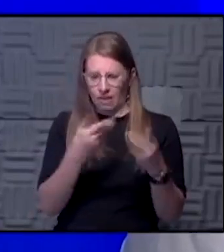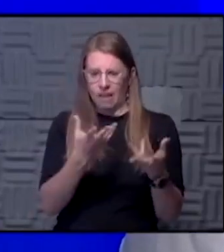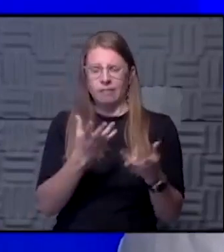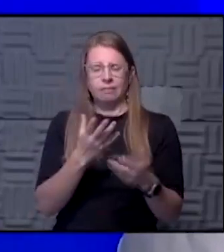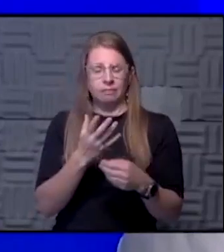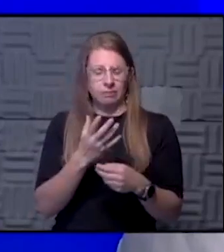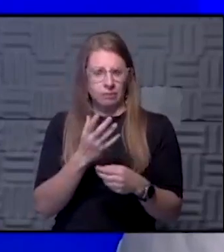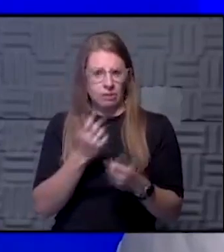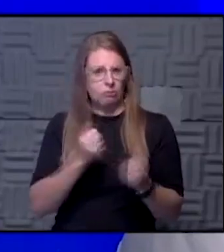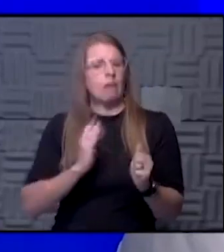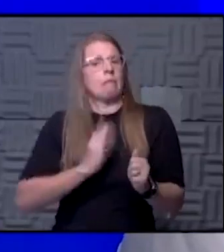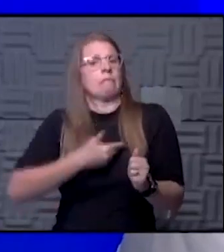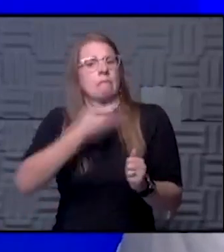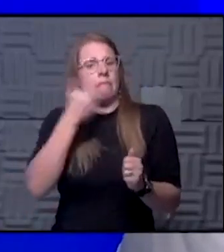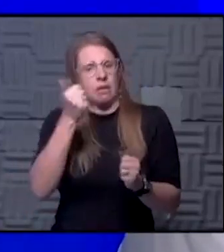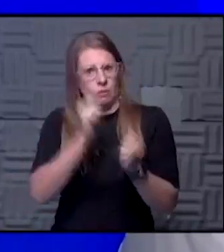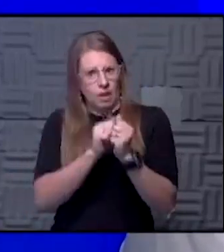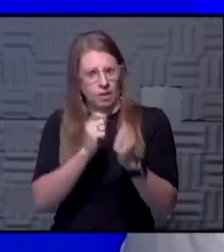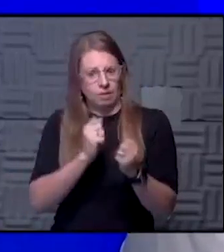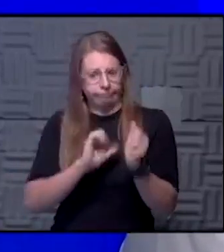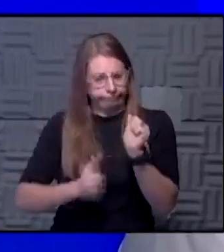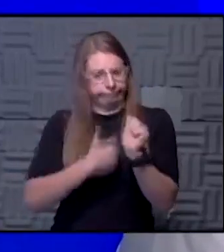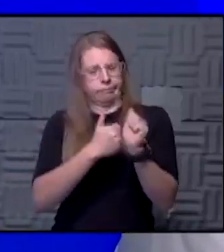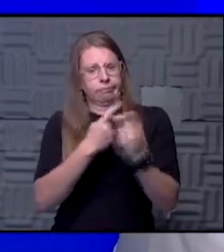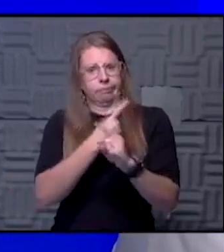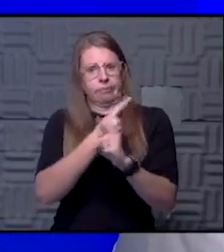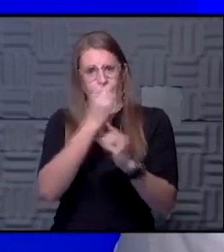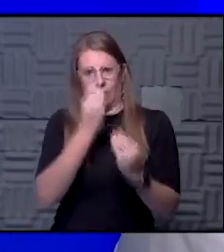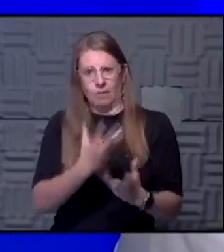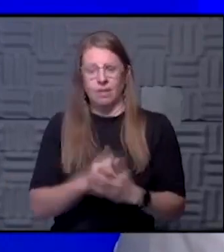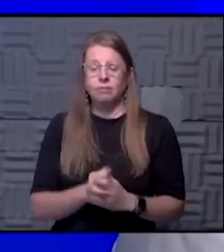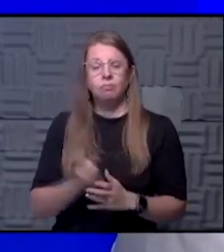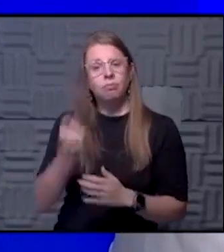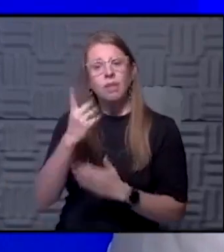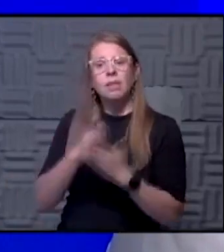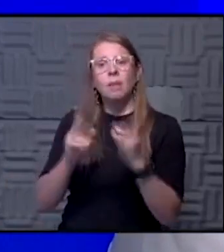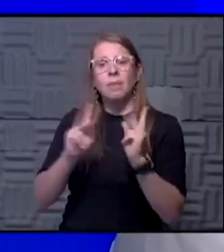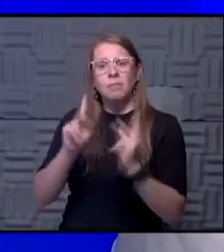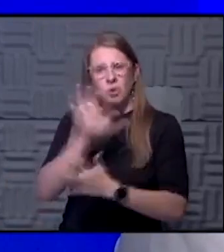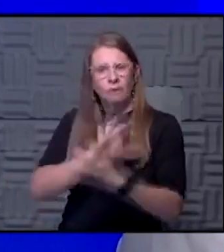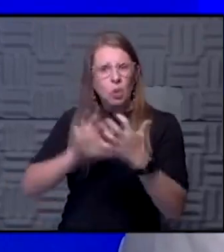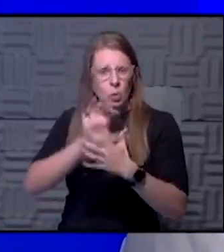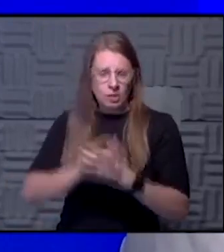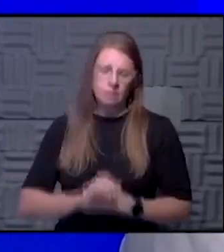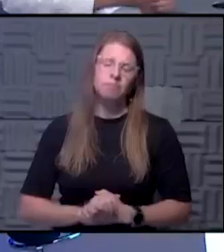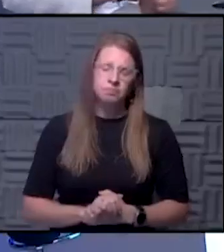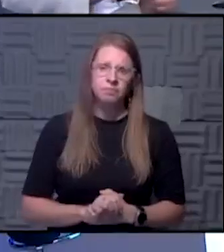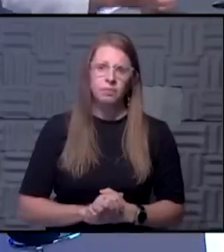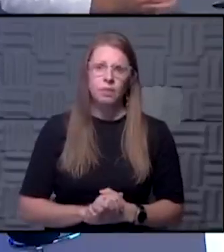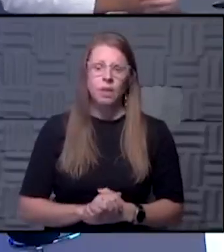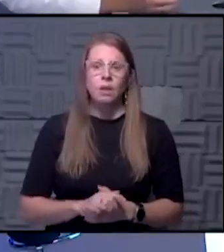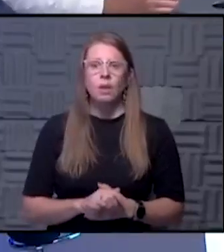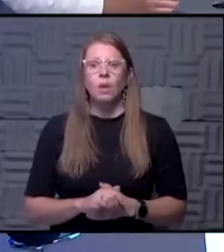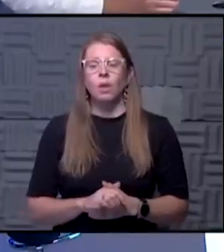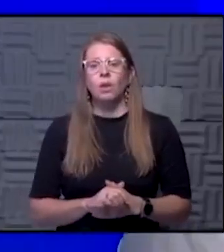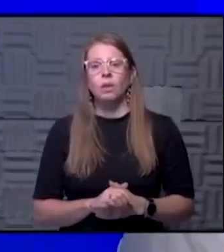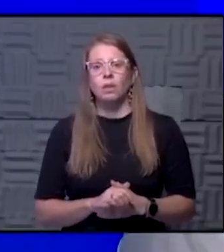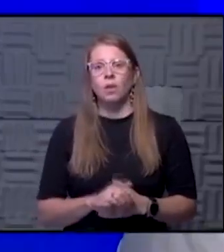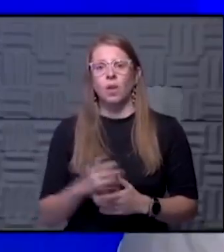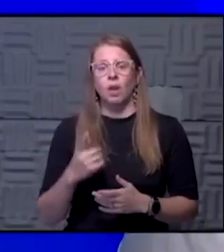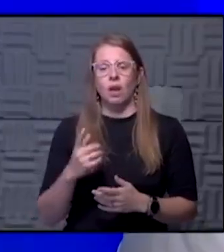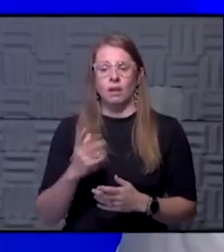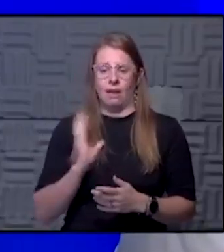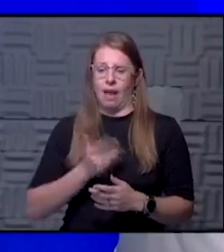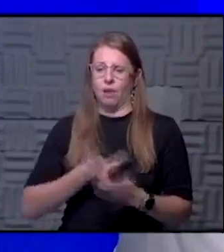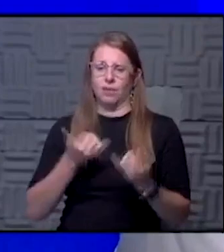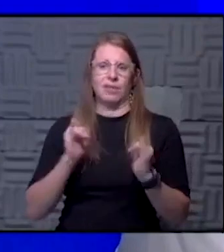with the most up-to-date information. So I can understand why some people are a little bit confused, but we will still. Our main goal